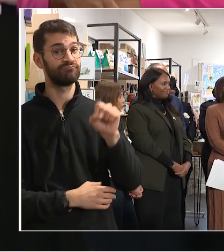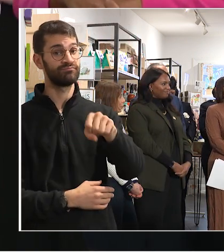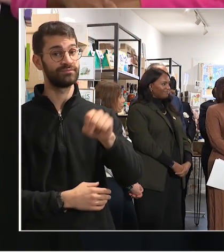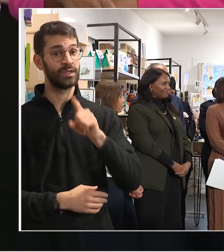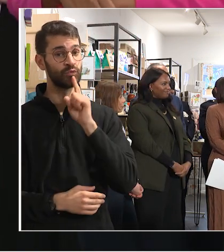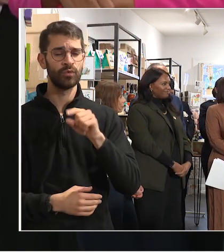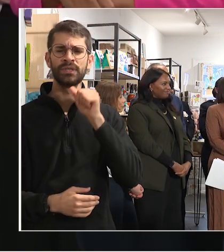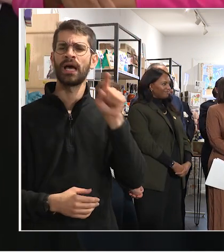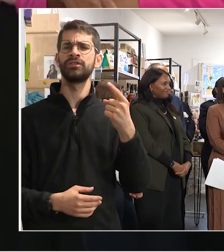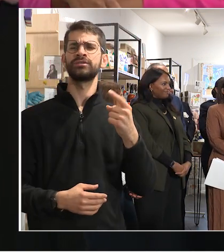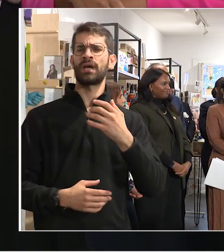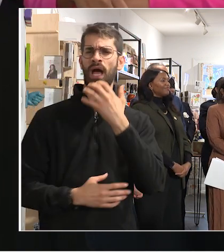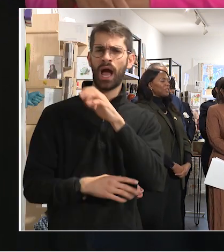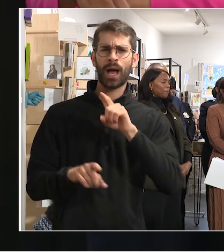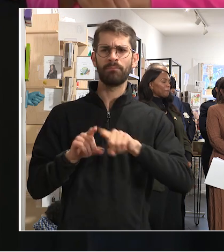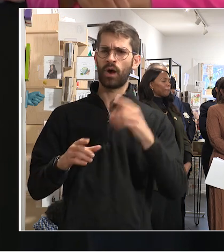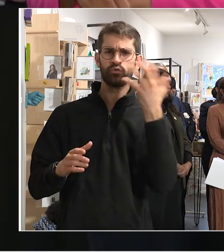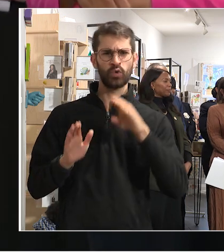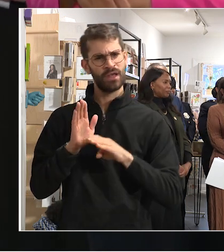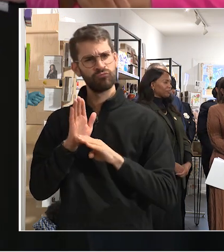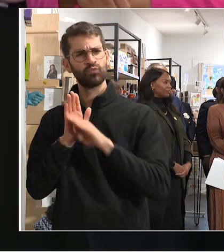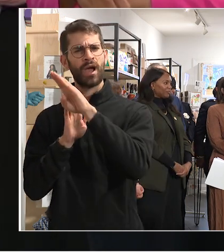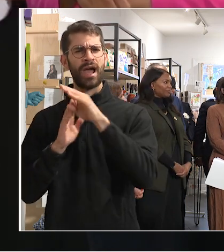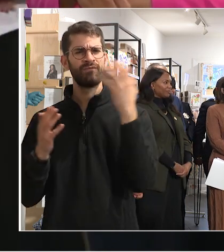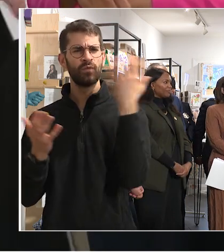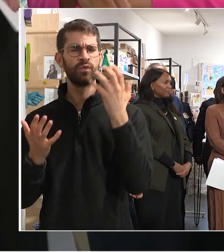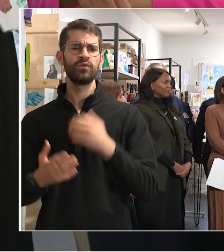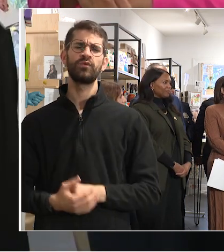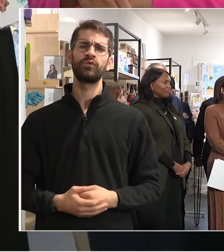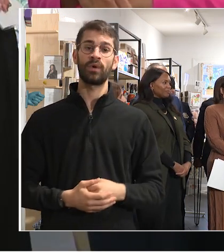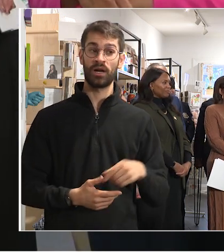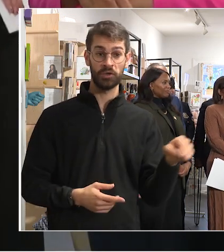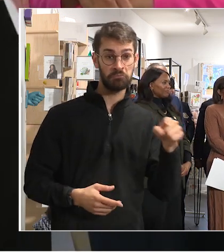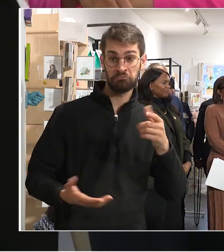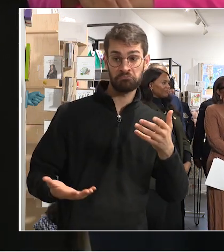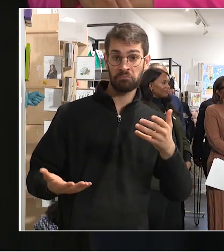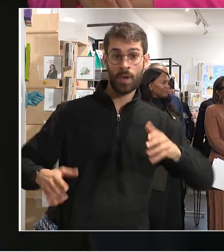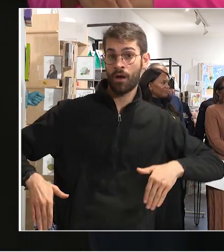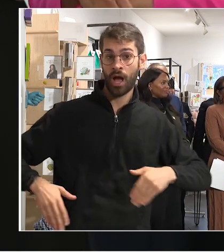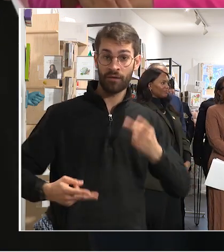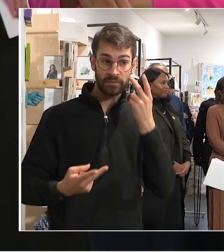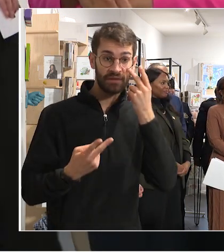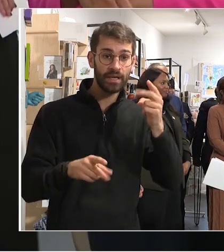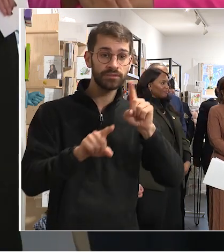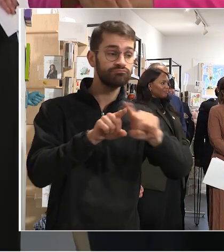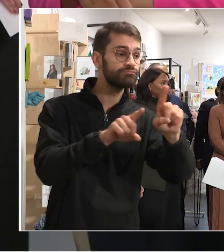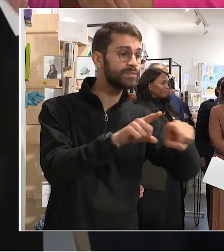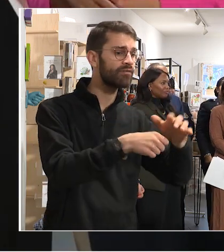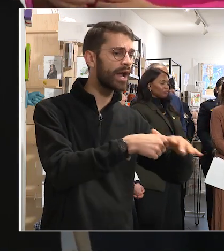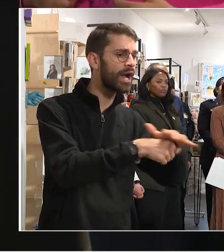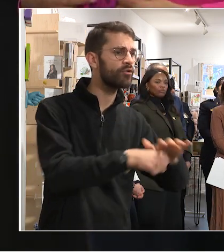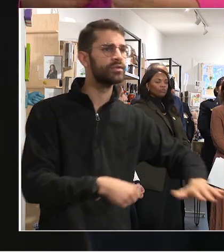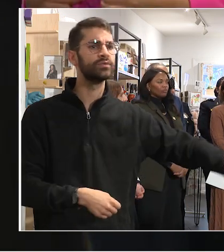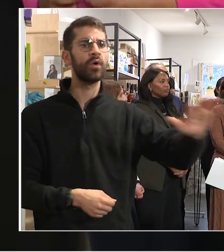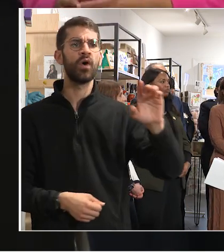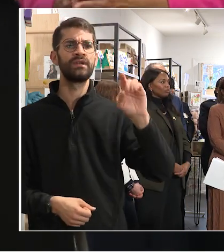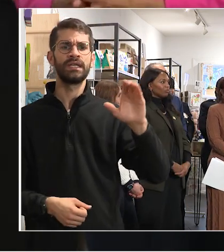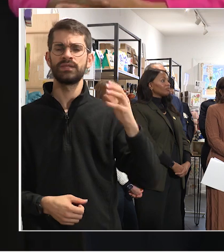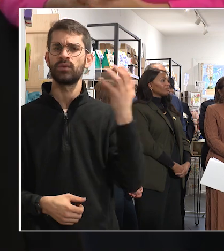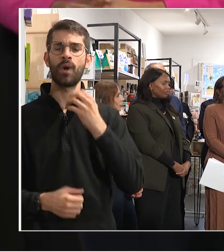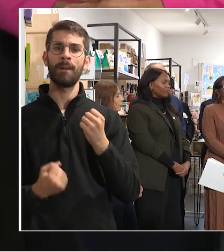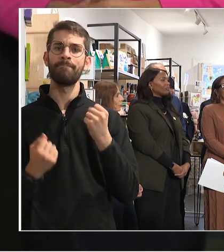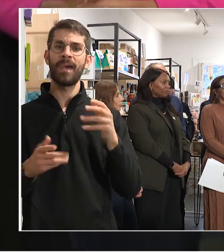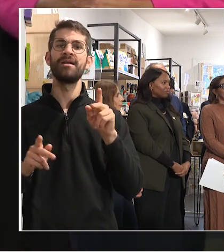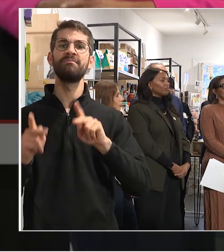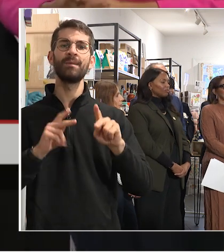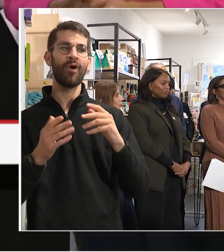more than just hot, it's also thriving. I don't know if you've had an opportunity to visit some of the various areas across this city, but there are so many people